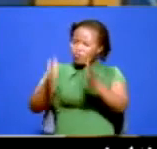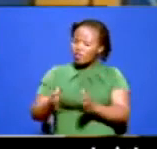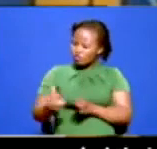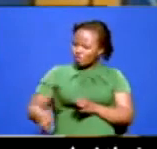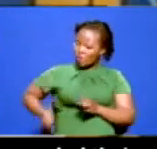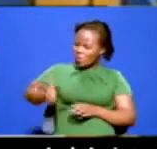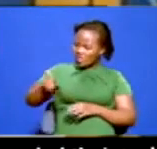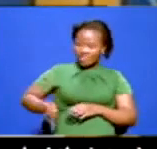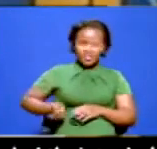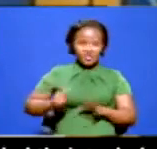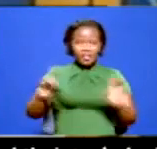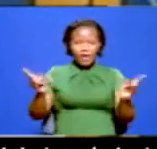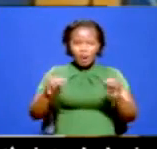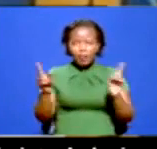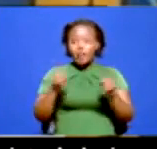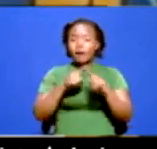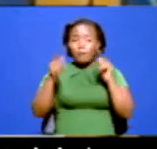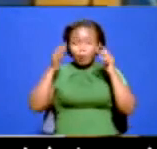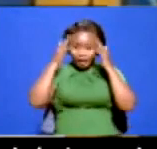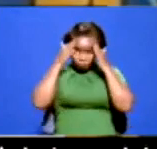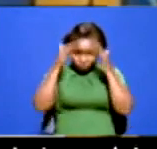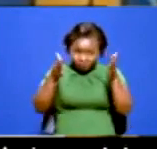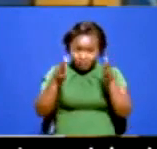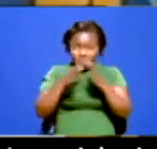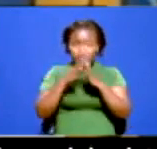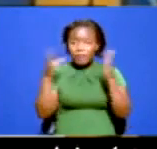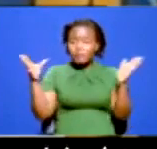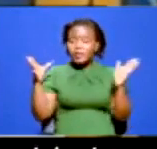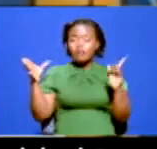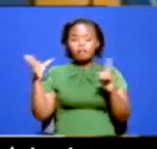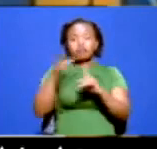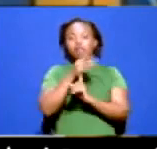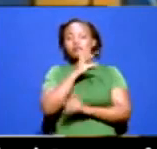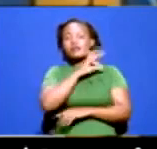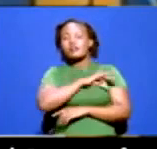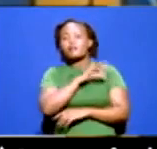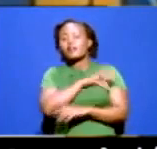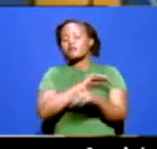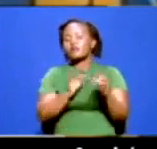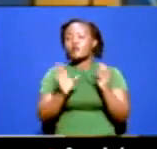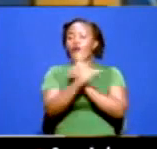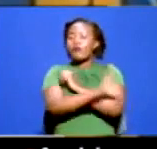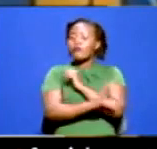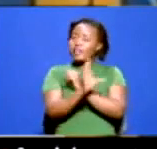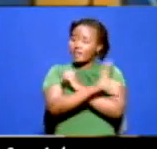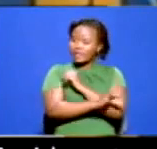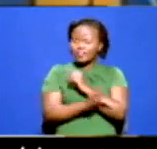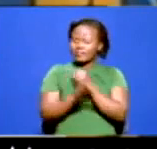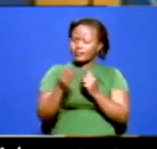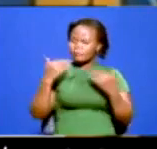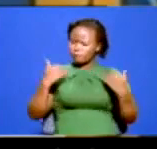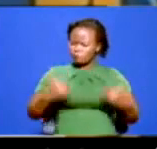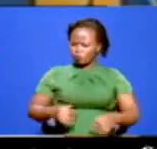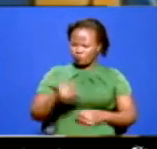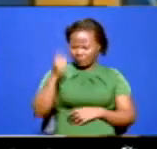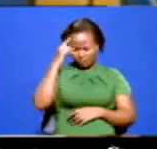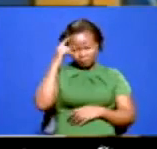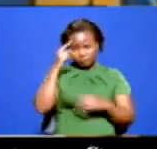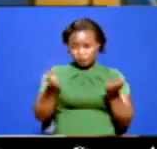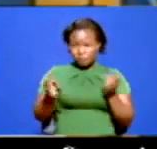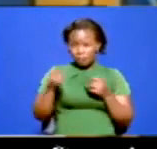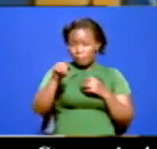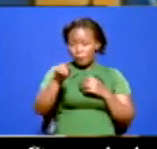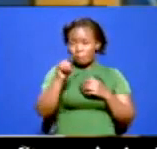looking at the bigger good, the larger good of the country. And I think that is an area to me that separates